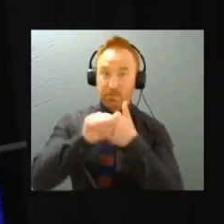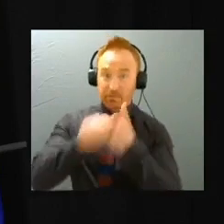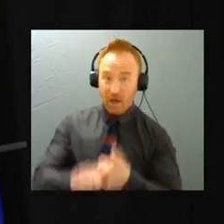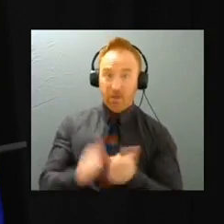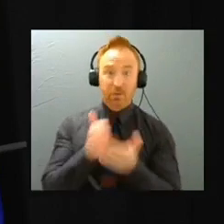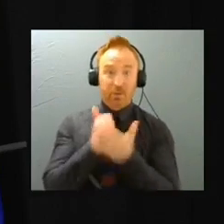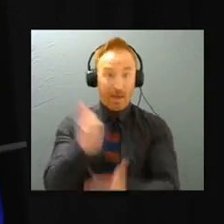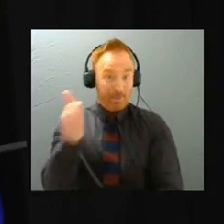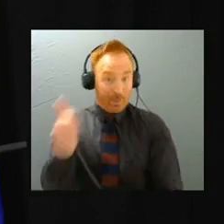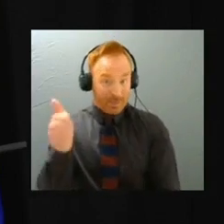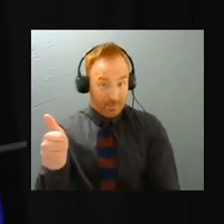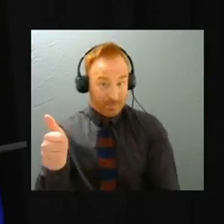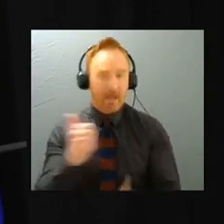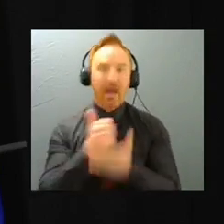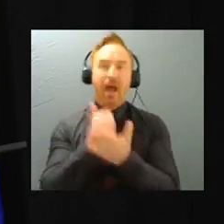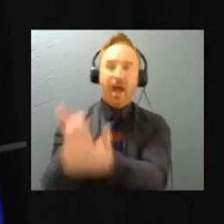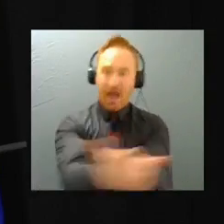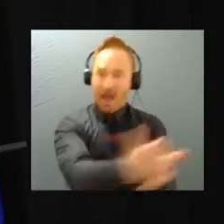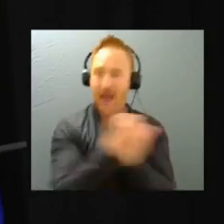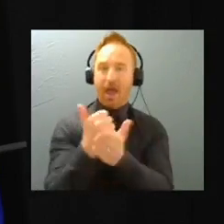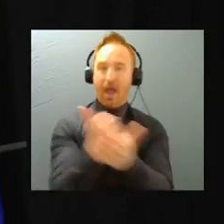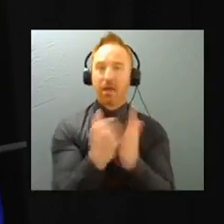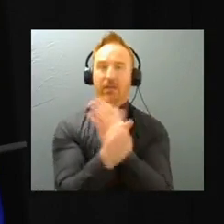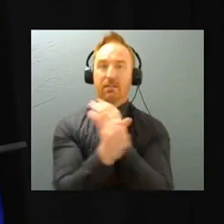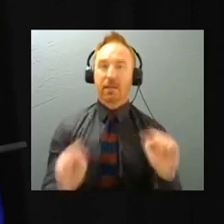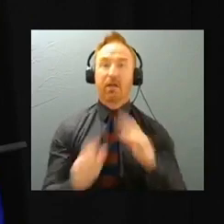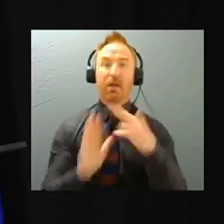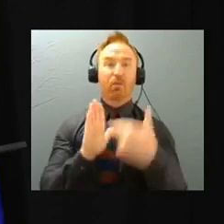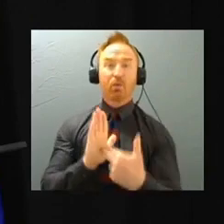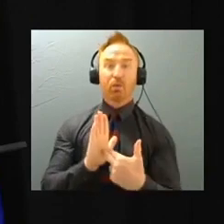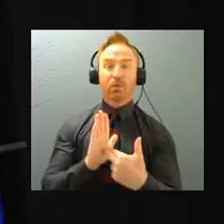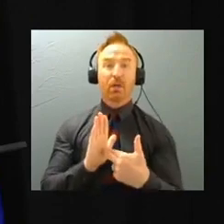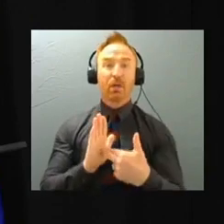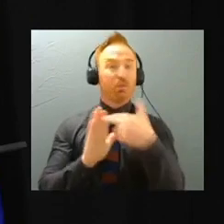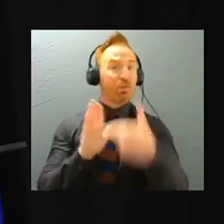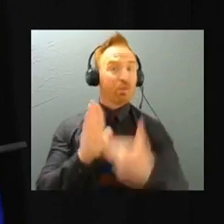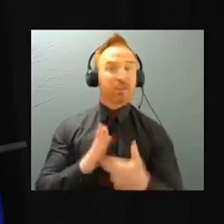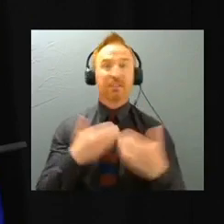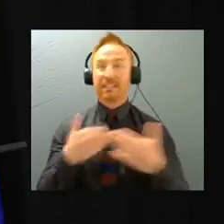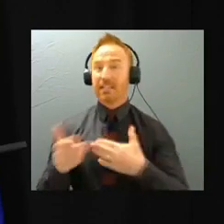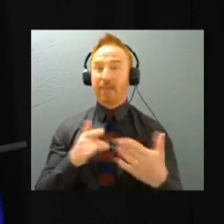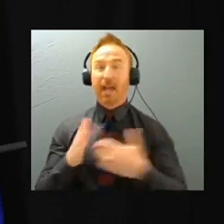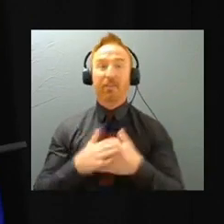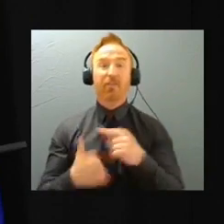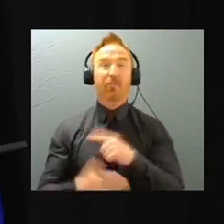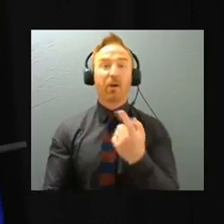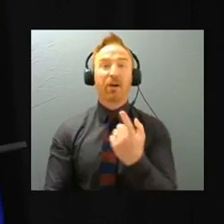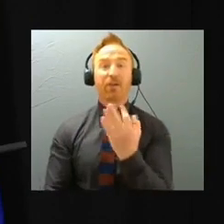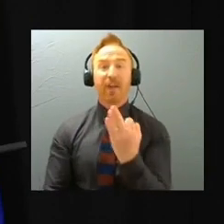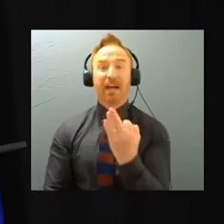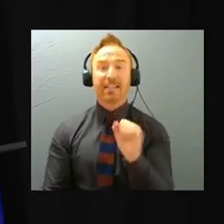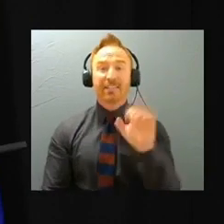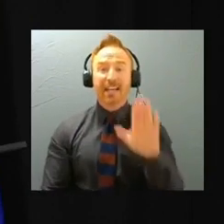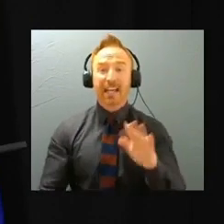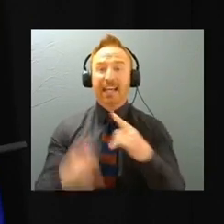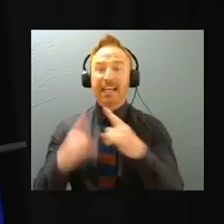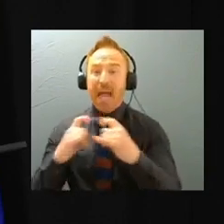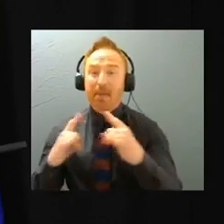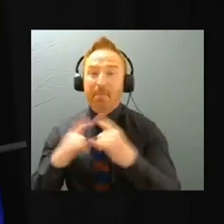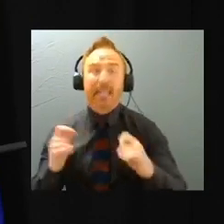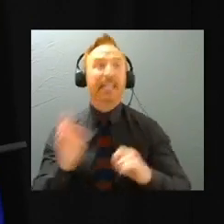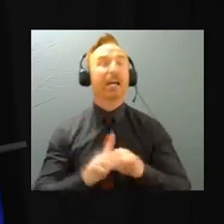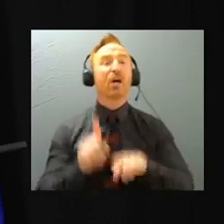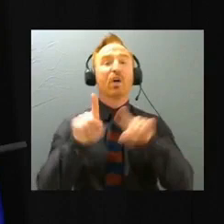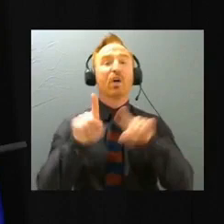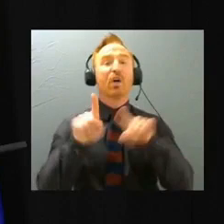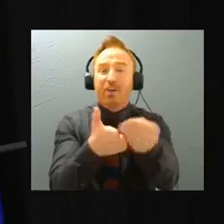to be safe. These rules apply whether you are going out camping for the weekend, shopping at local businesses, or